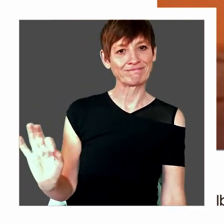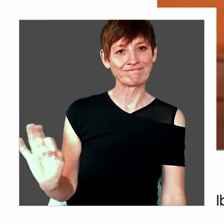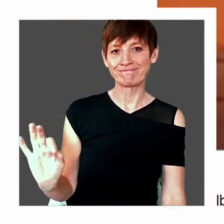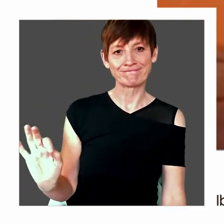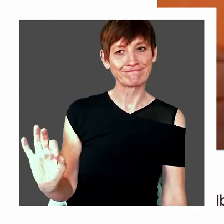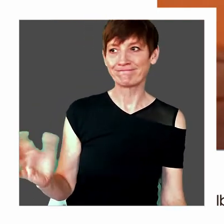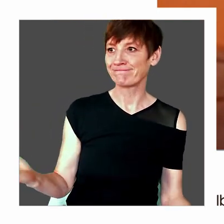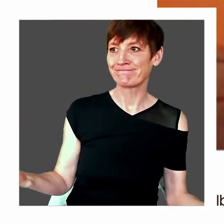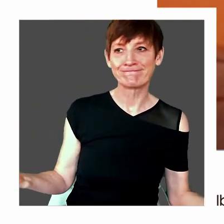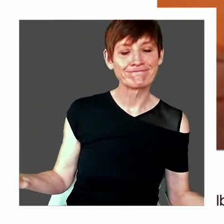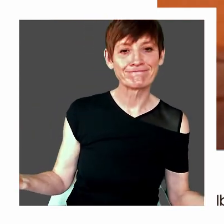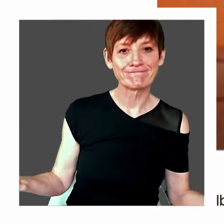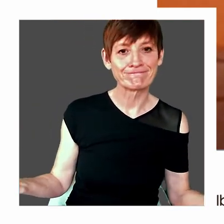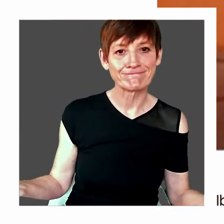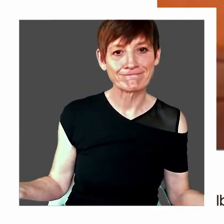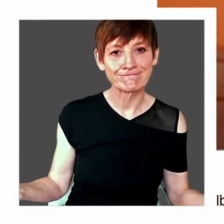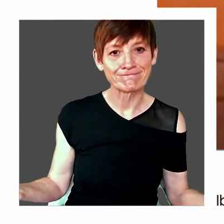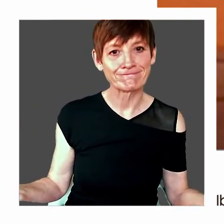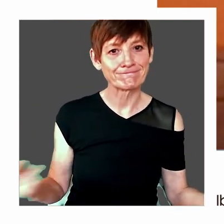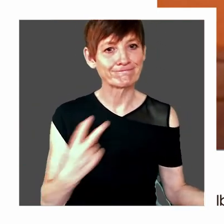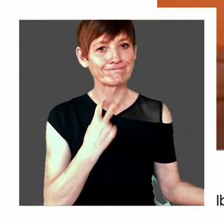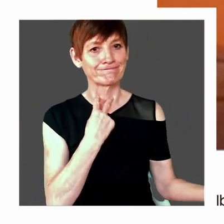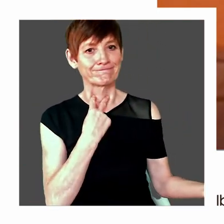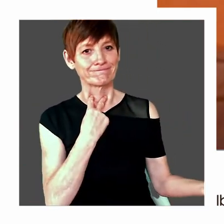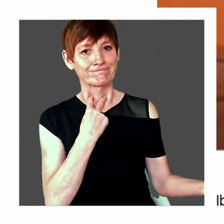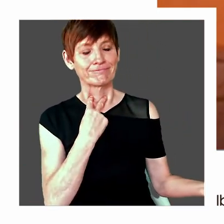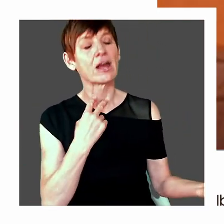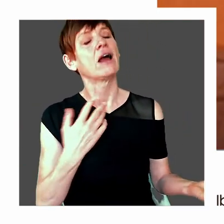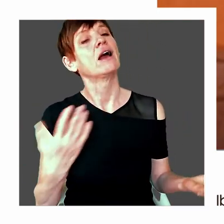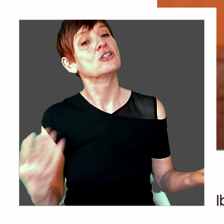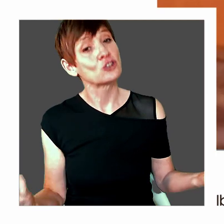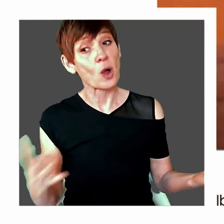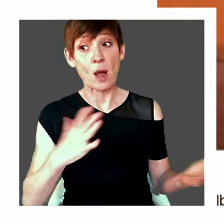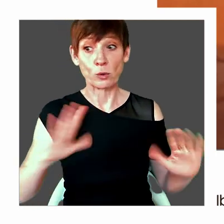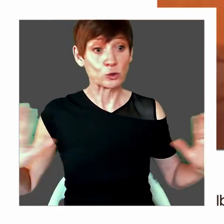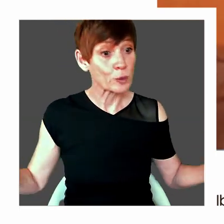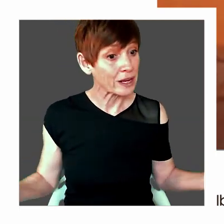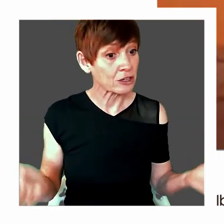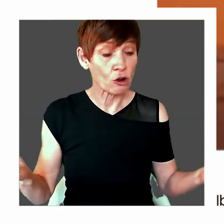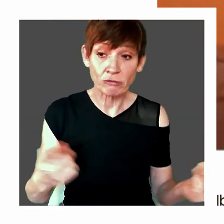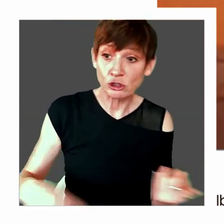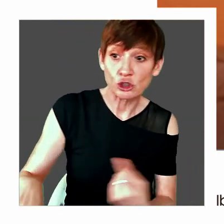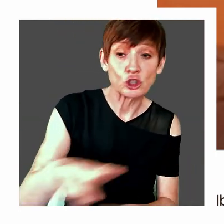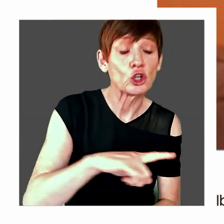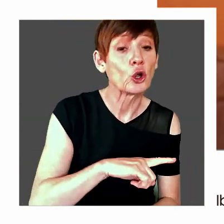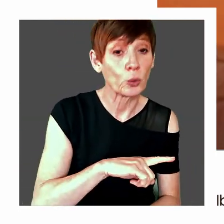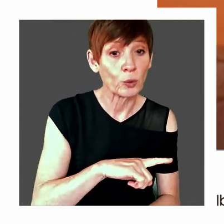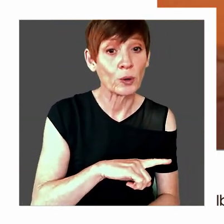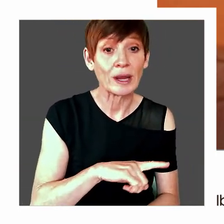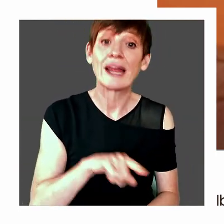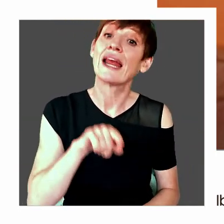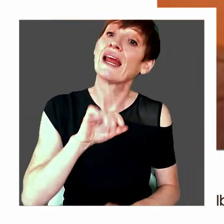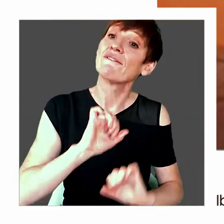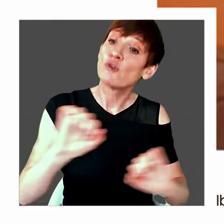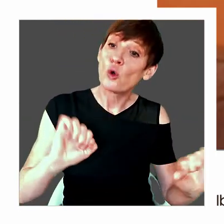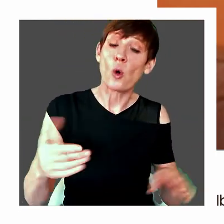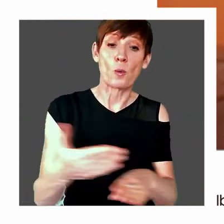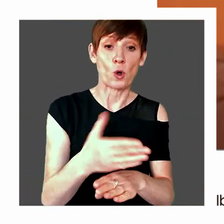that. And I was like, oh, I really thought that was it. So I just want to encourage you guys, as long as your stuff is